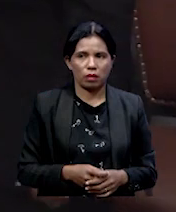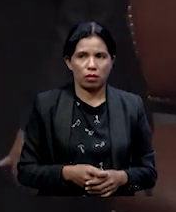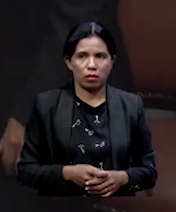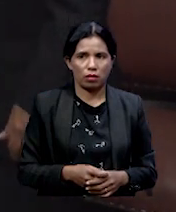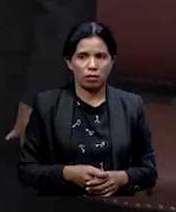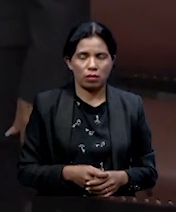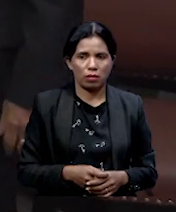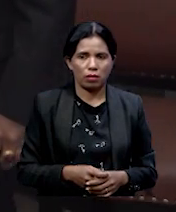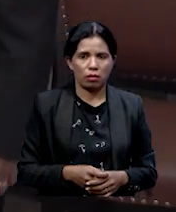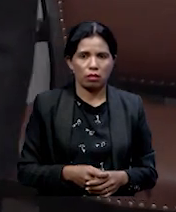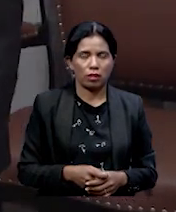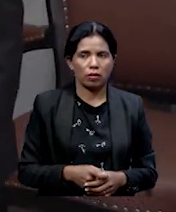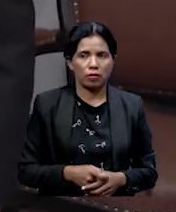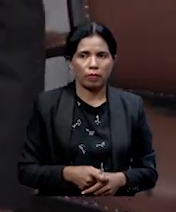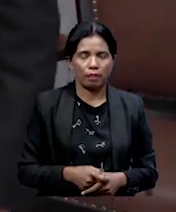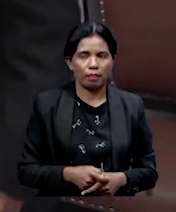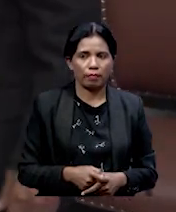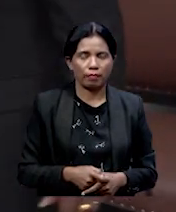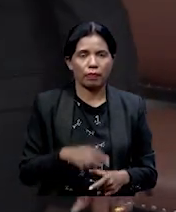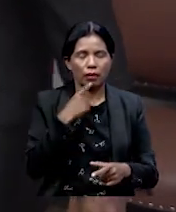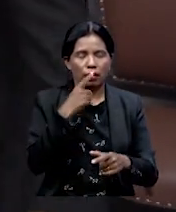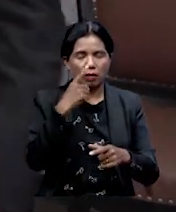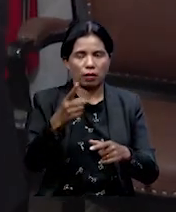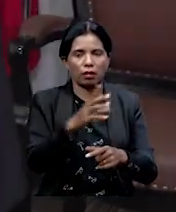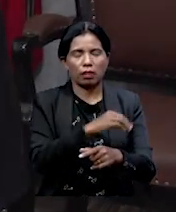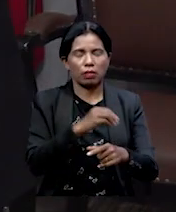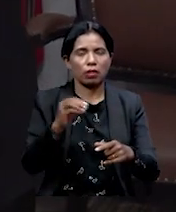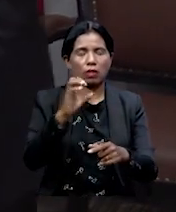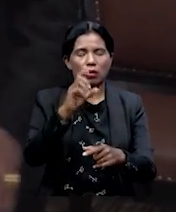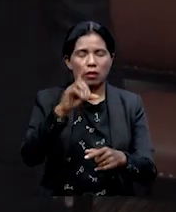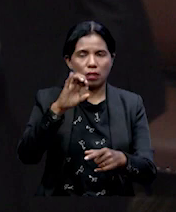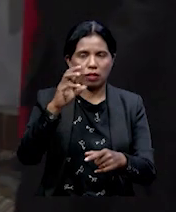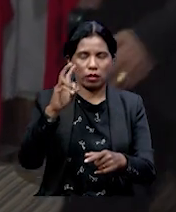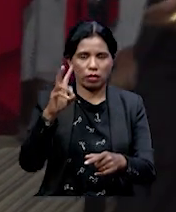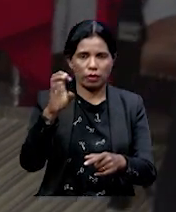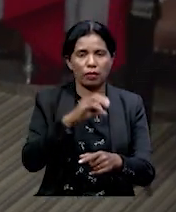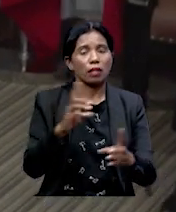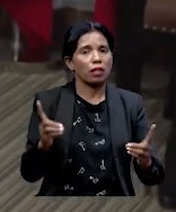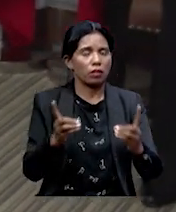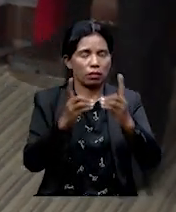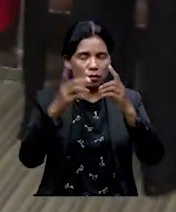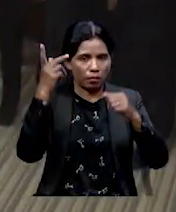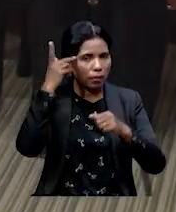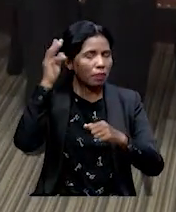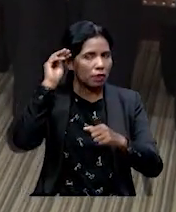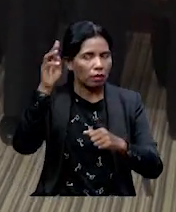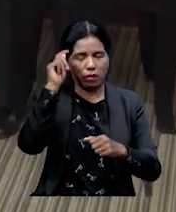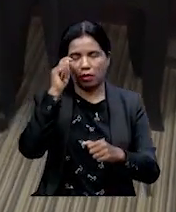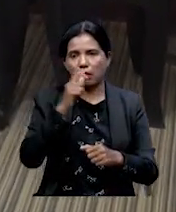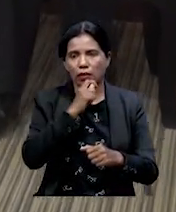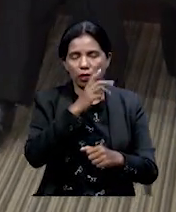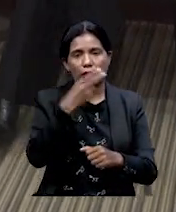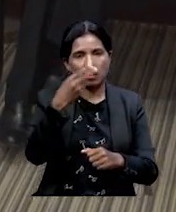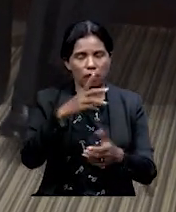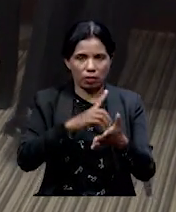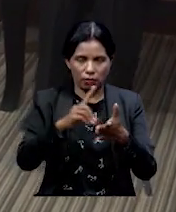Kalkulasan ini ne hato si direktur eksekutif empresa Bolore Oliver Denorai hafena soro malo ho primer ministro taru matarua kinta